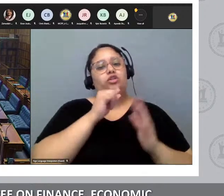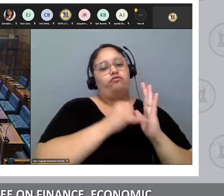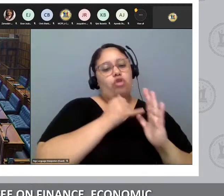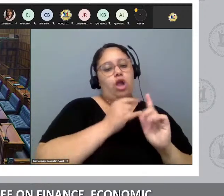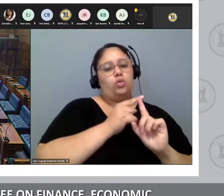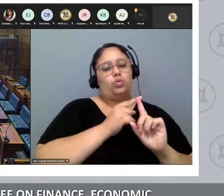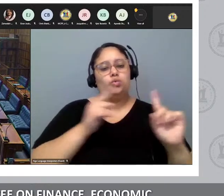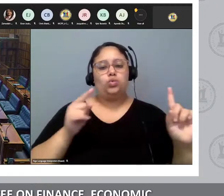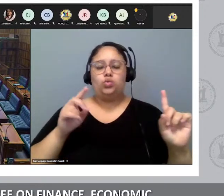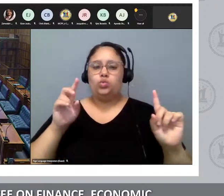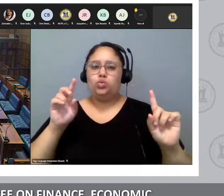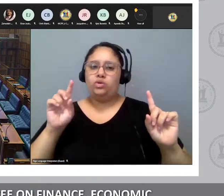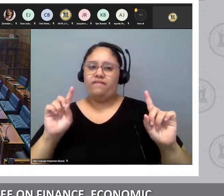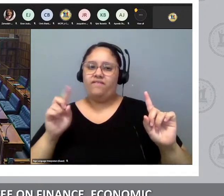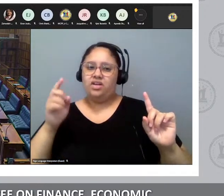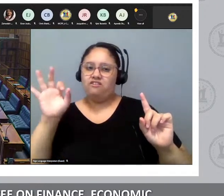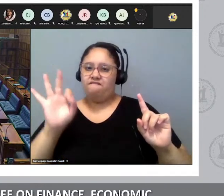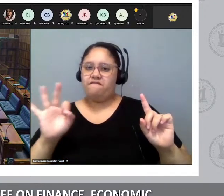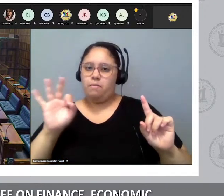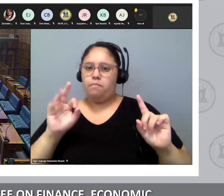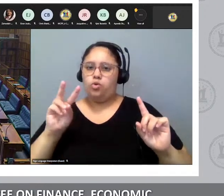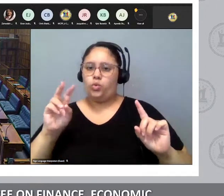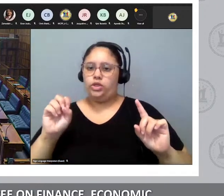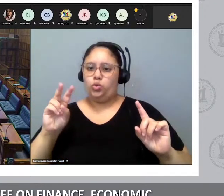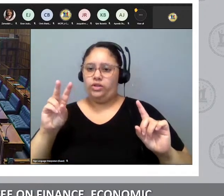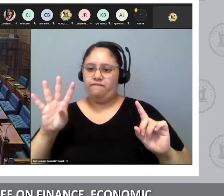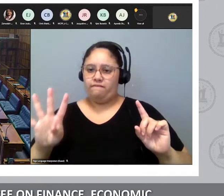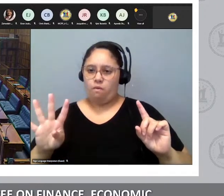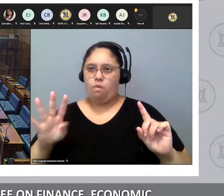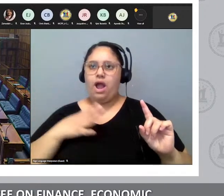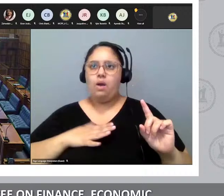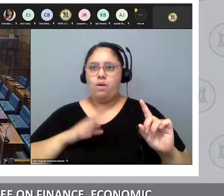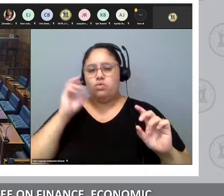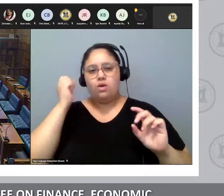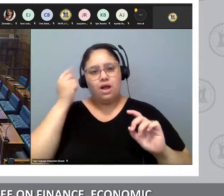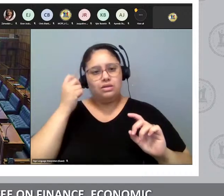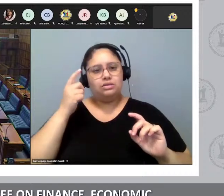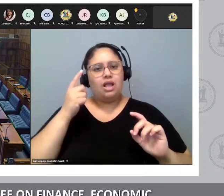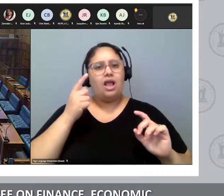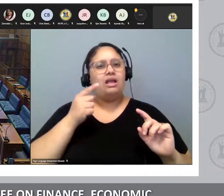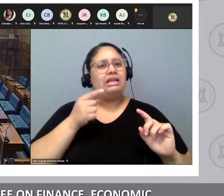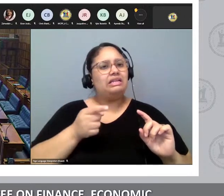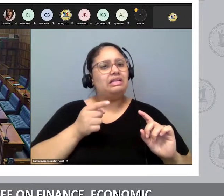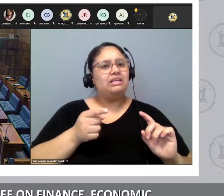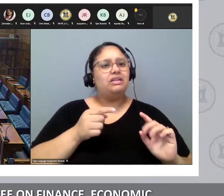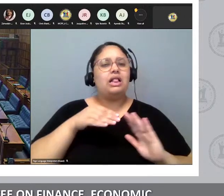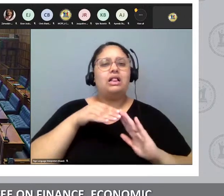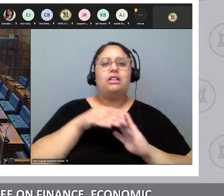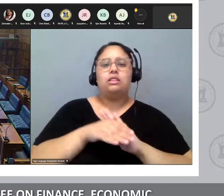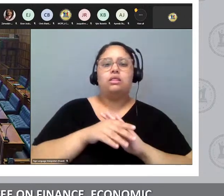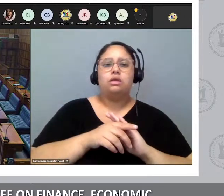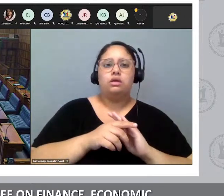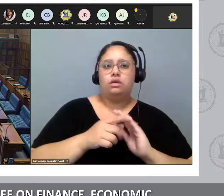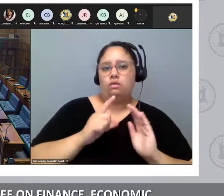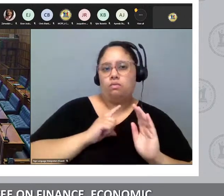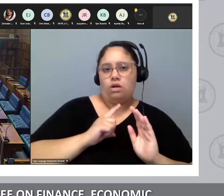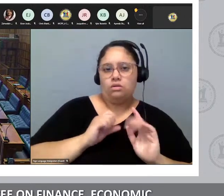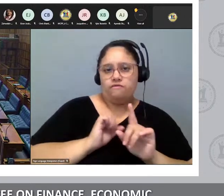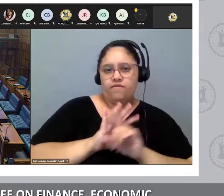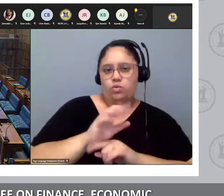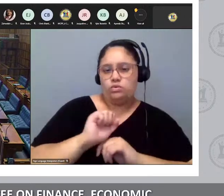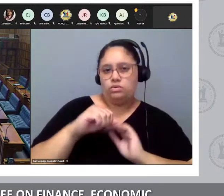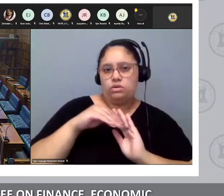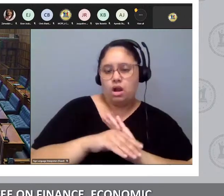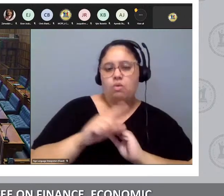2024 so I just wanted to understand um what were the contributing factors towards that decline also noting that there are